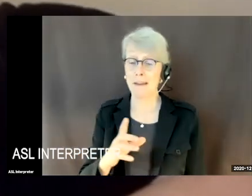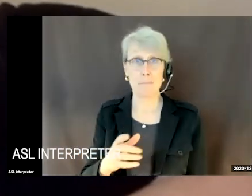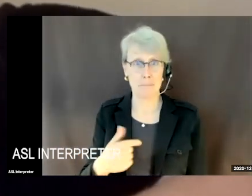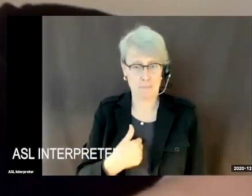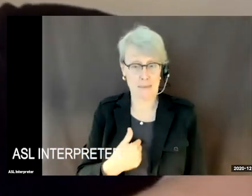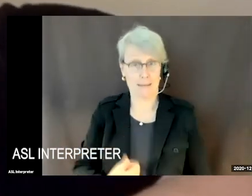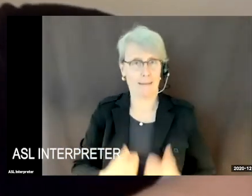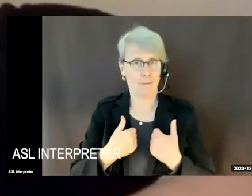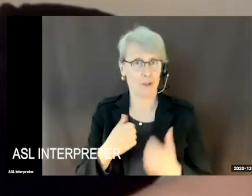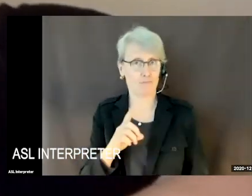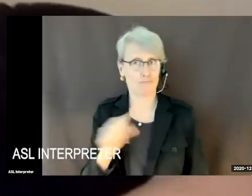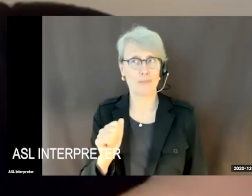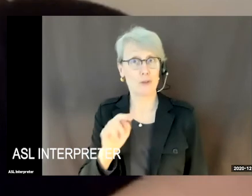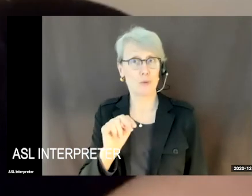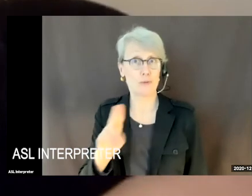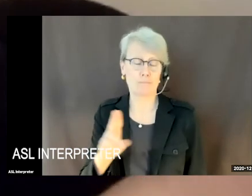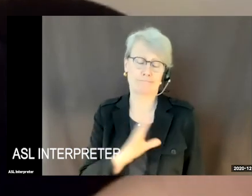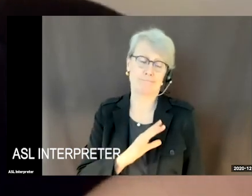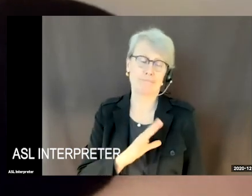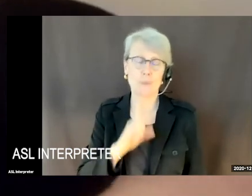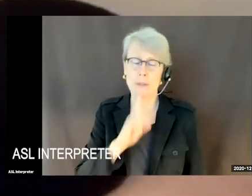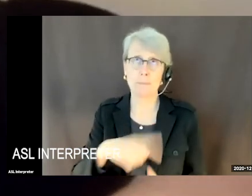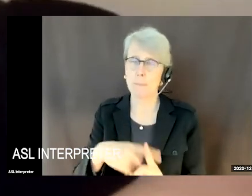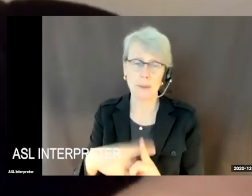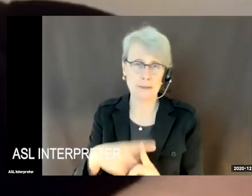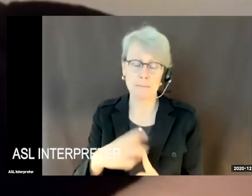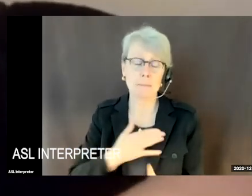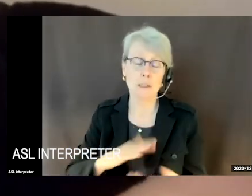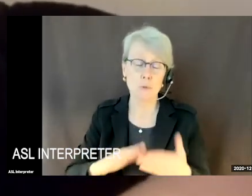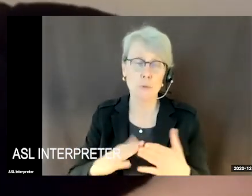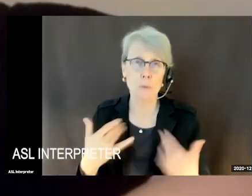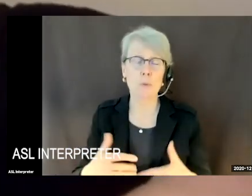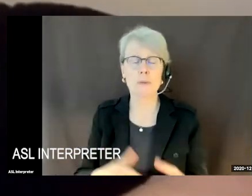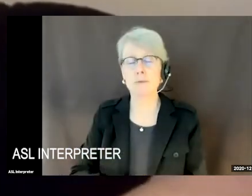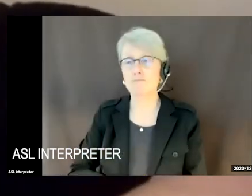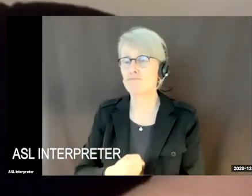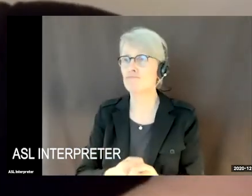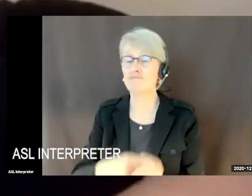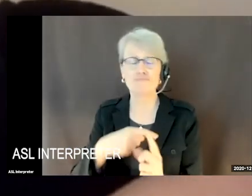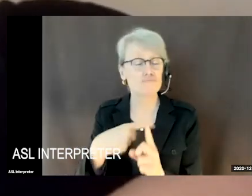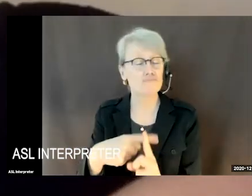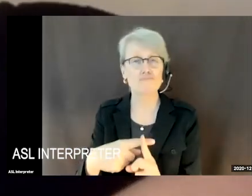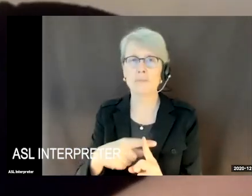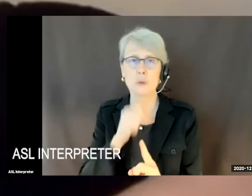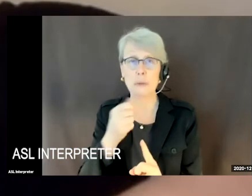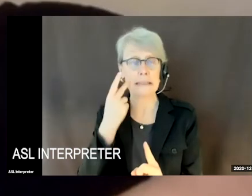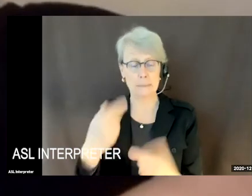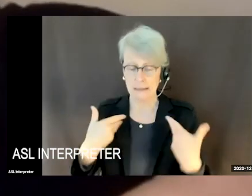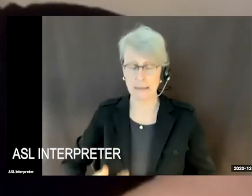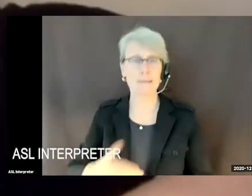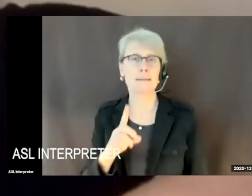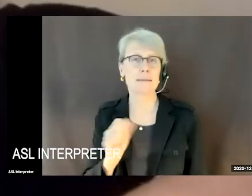Living with a disability in Nunavut, though, is one of the greatest things that could have ever happened to me. I live in a community